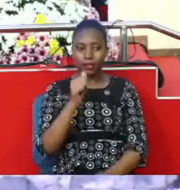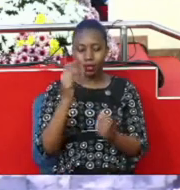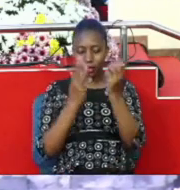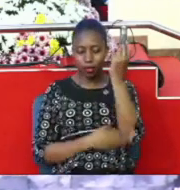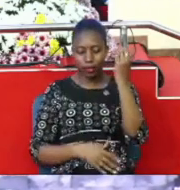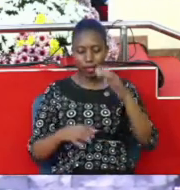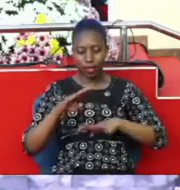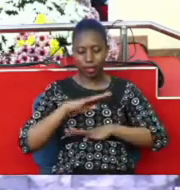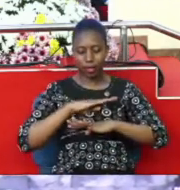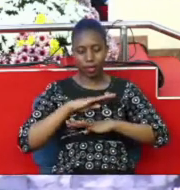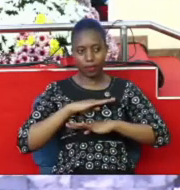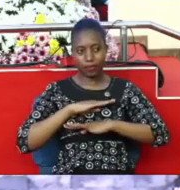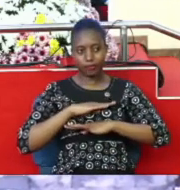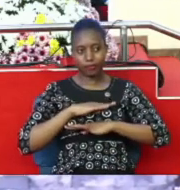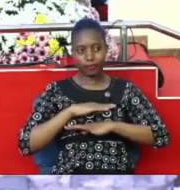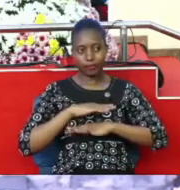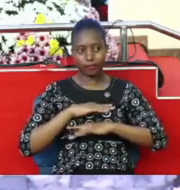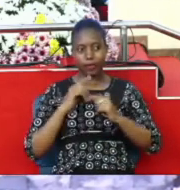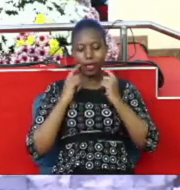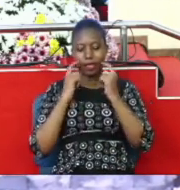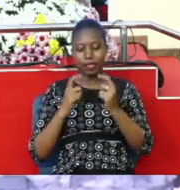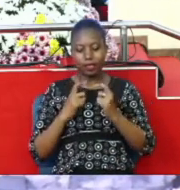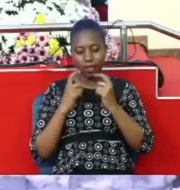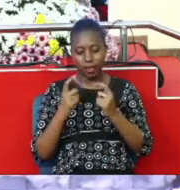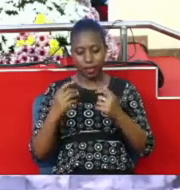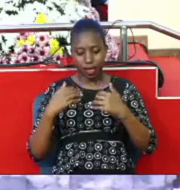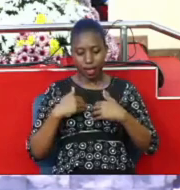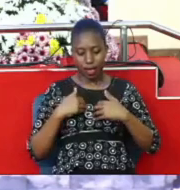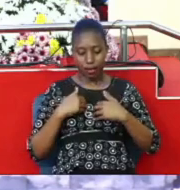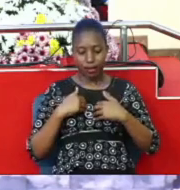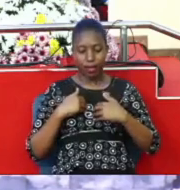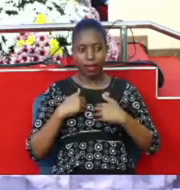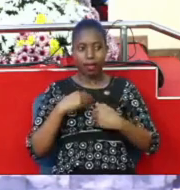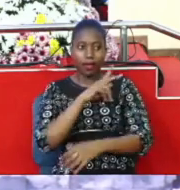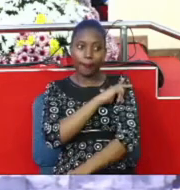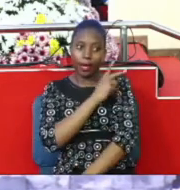enough, sin has also the power to enslave a person